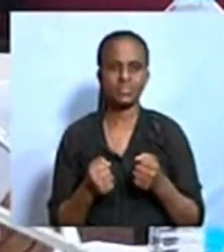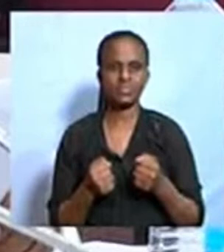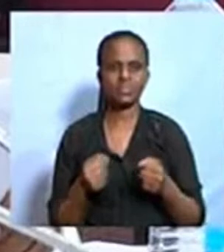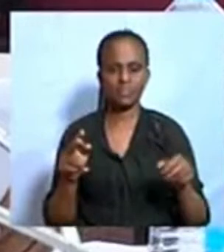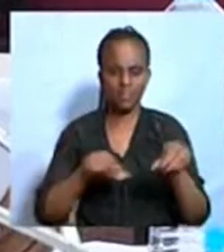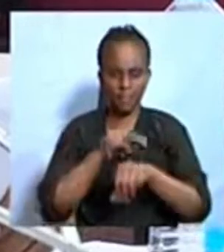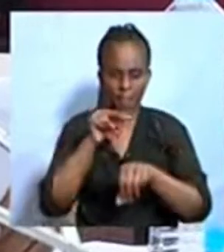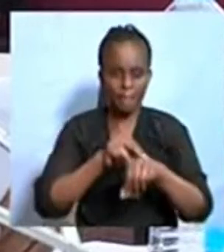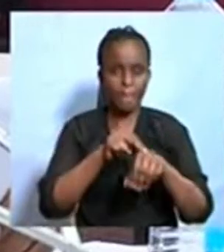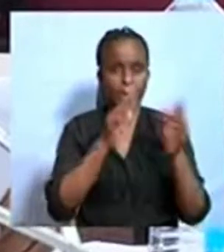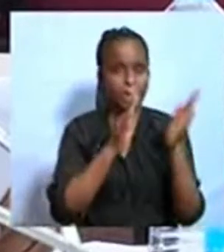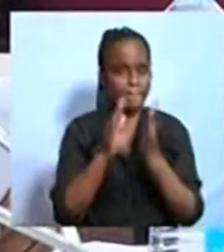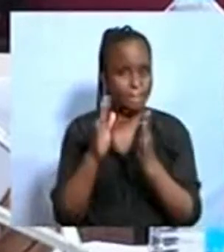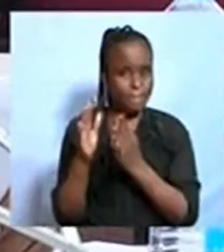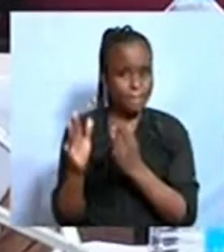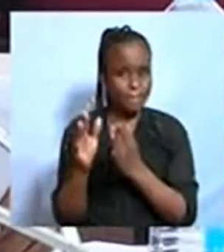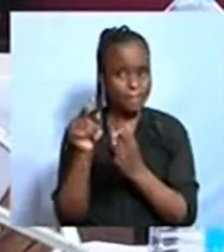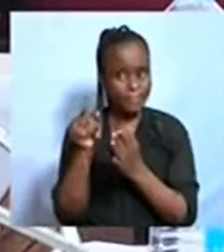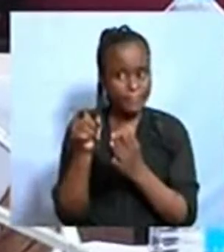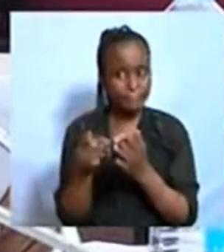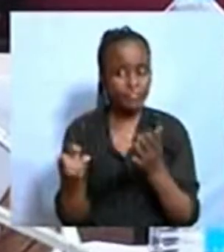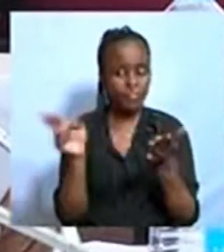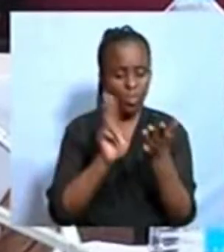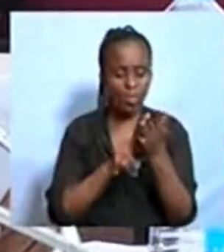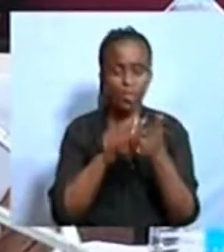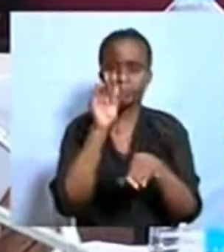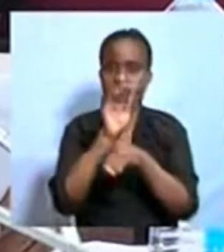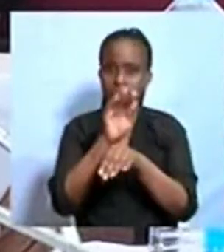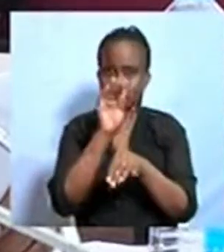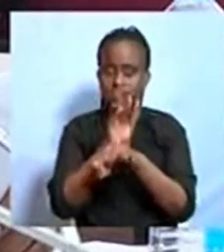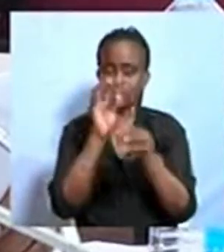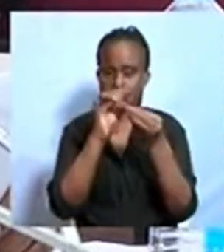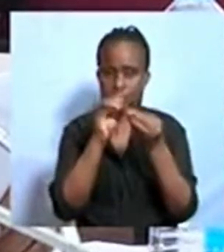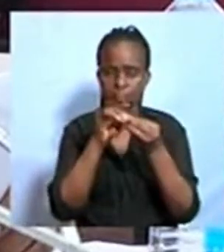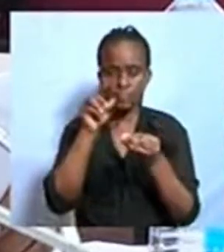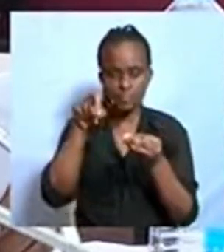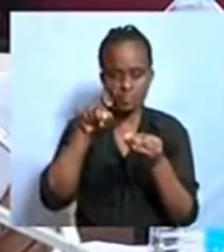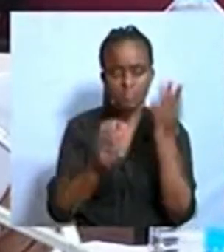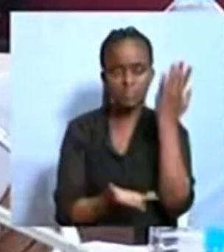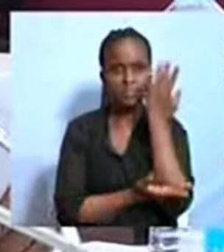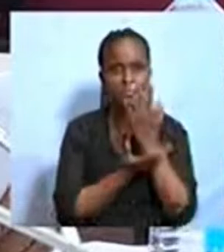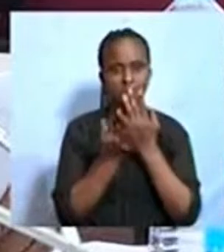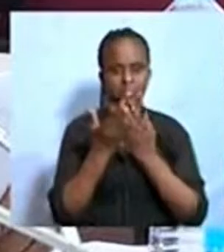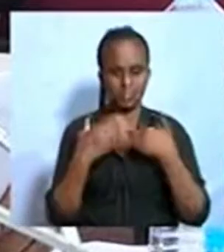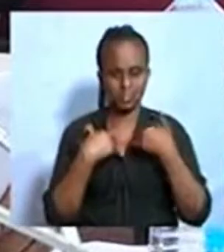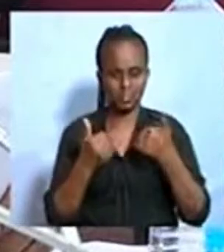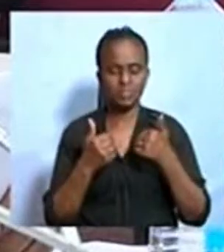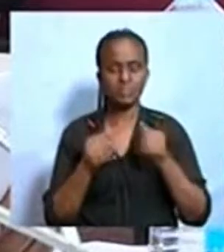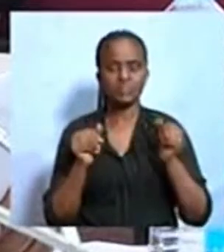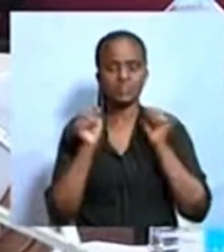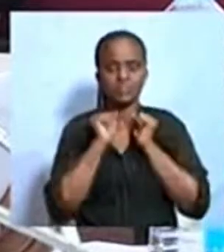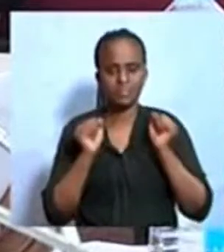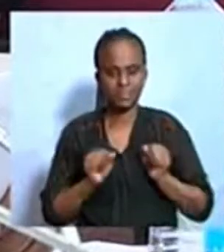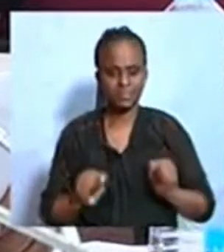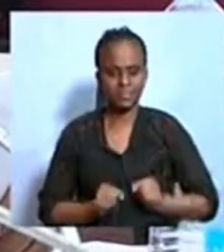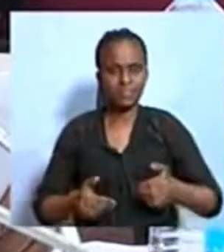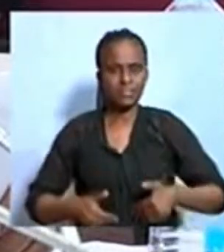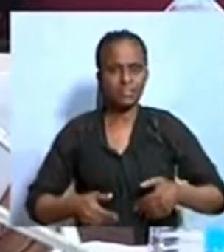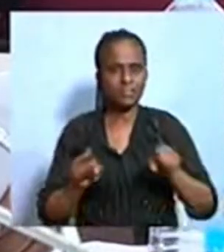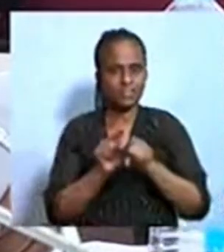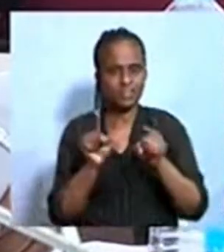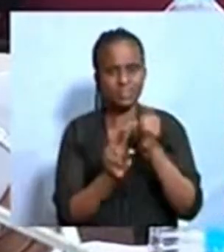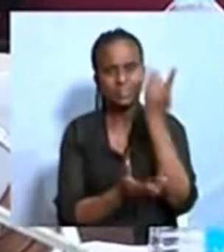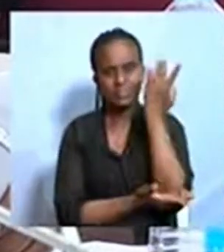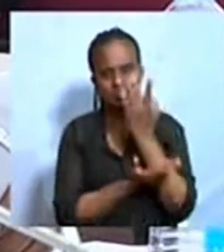national plan puts an emphasis on the need to improve the health status of adolescents, but also to improve the